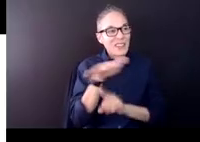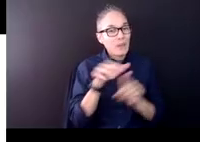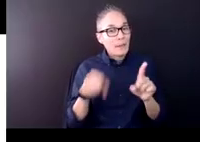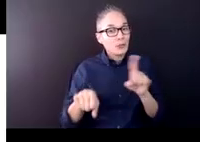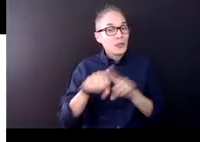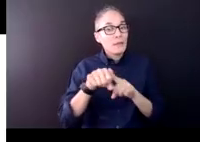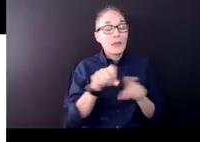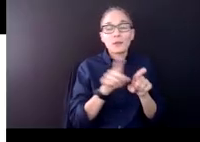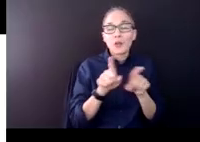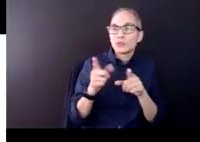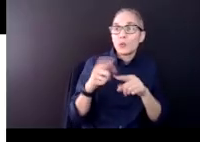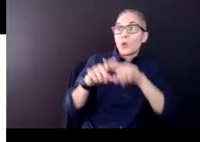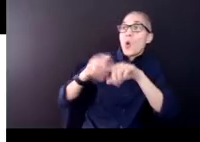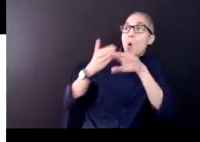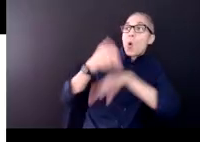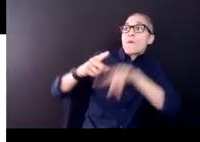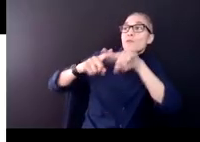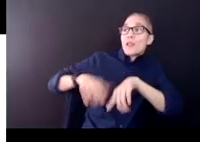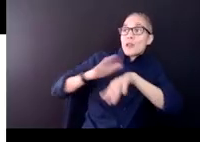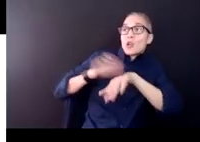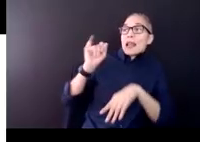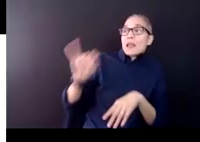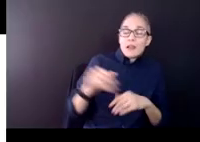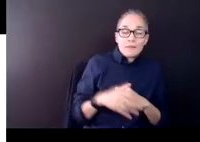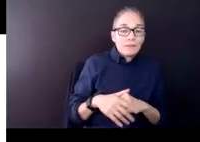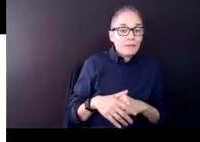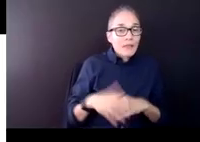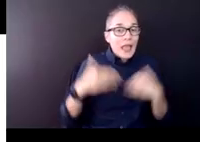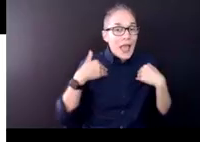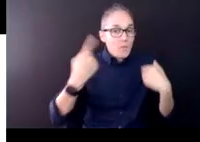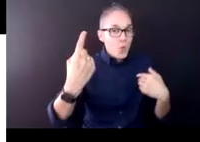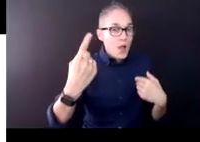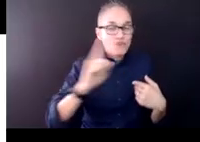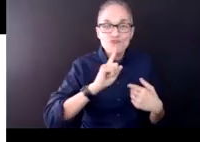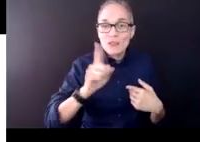reliance. You know, there's this really fascinating